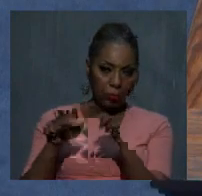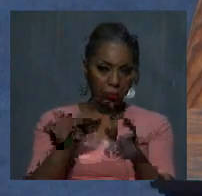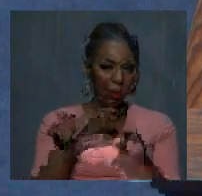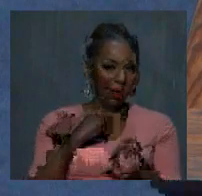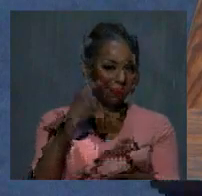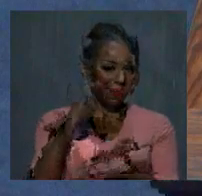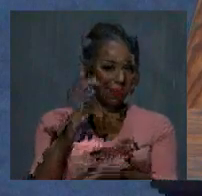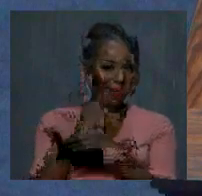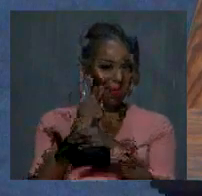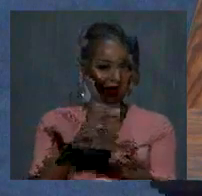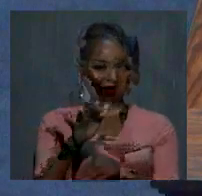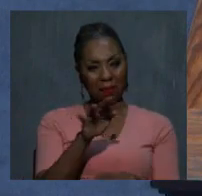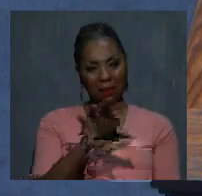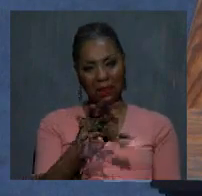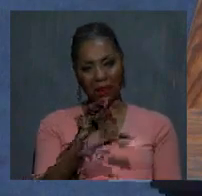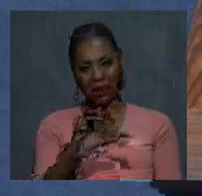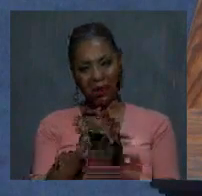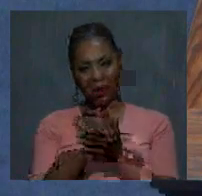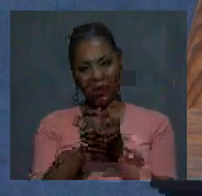average is about $700 a month.